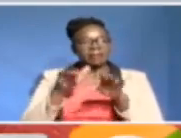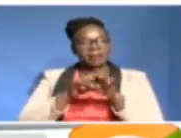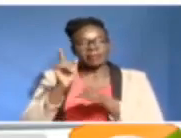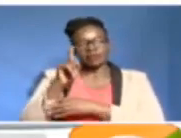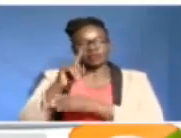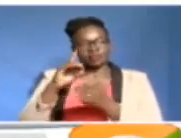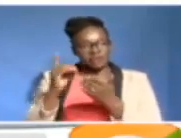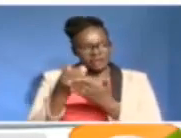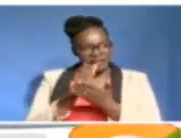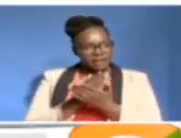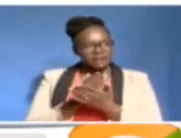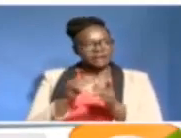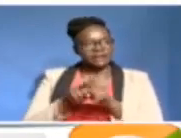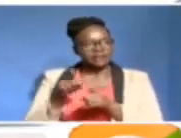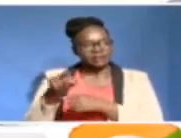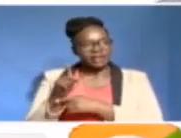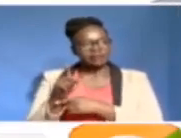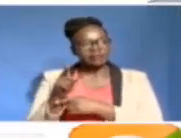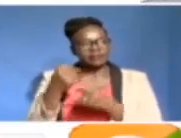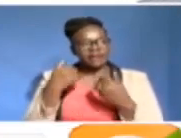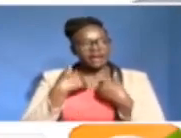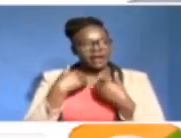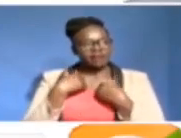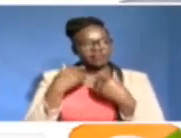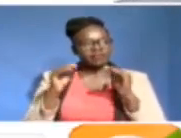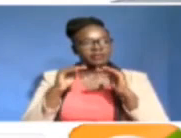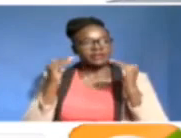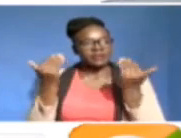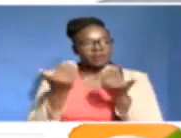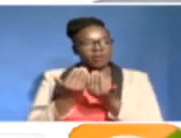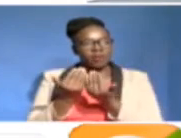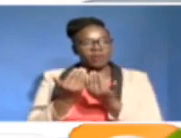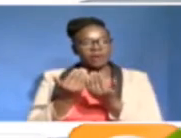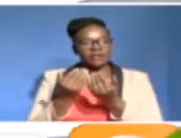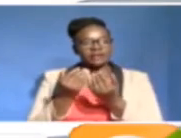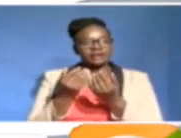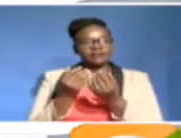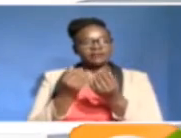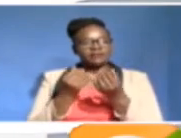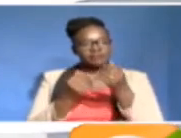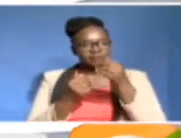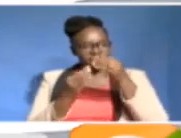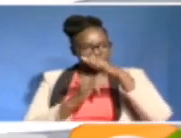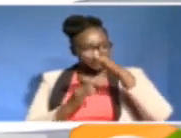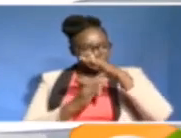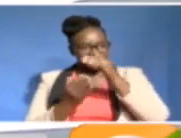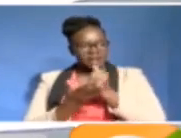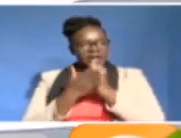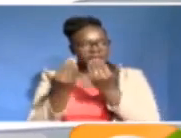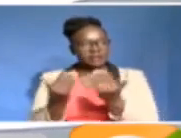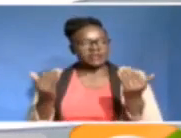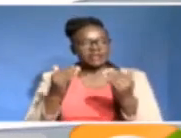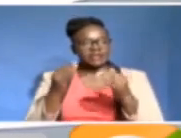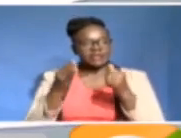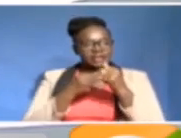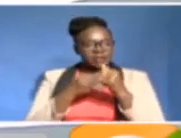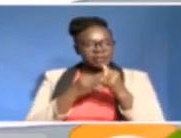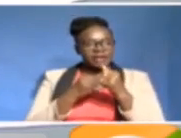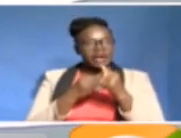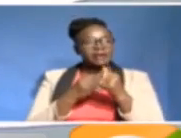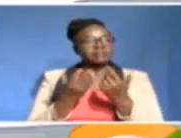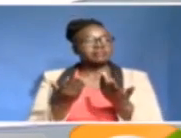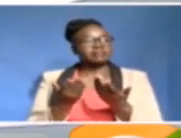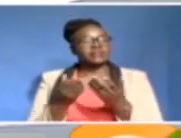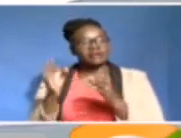are a philanthropist. You have the Bridget World Foundation, helping children in Kibera. You'll be telling us more about that. A